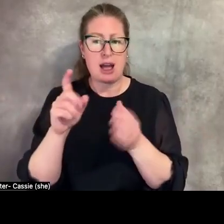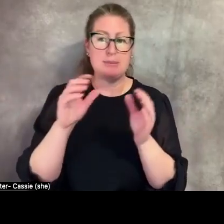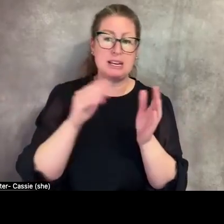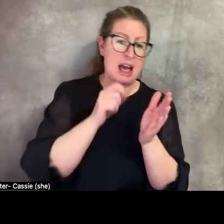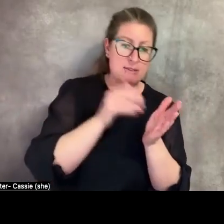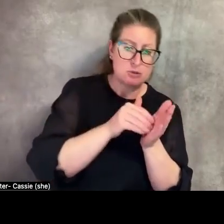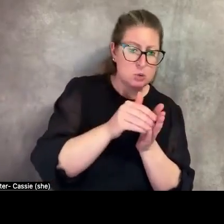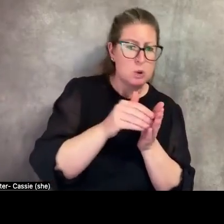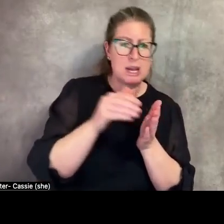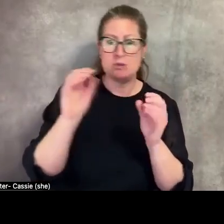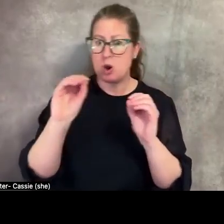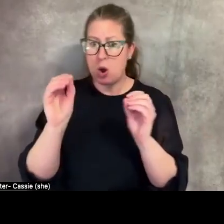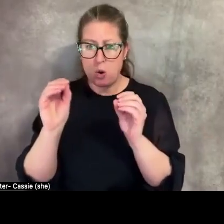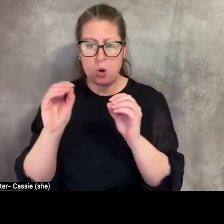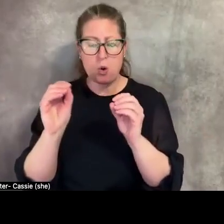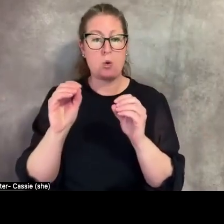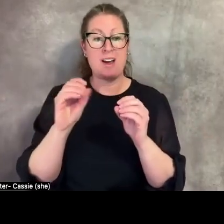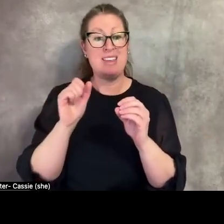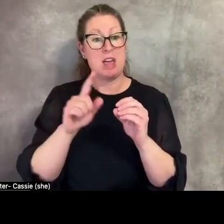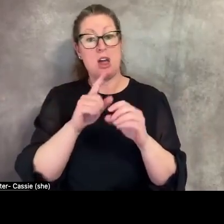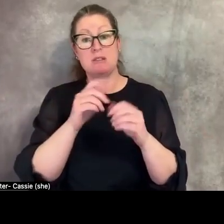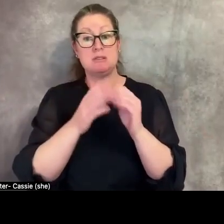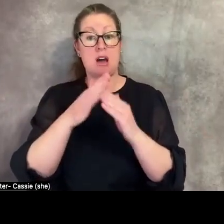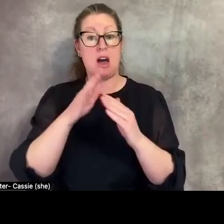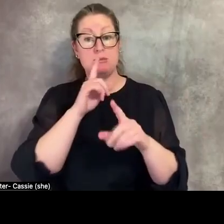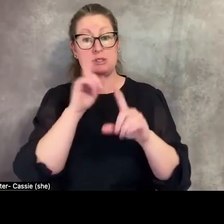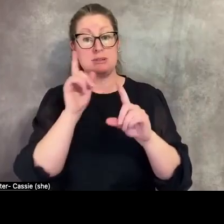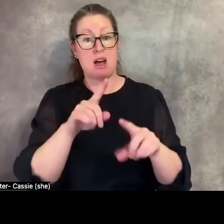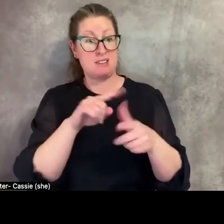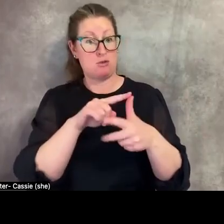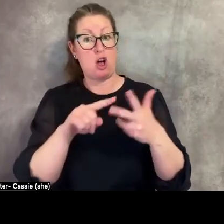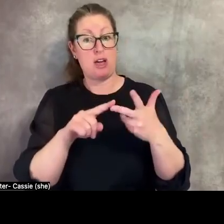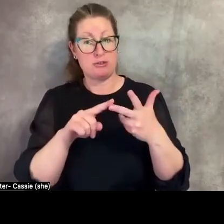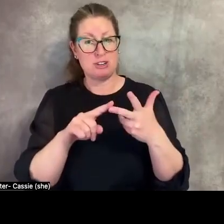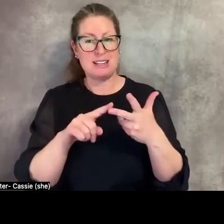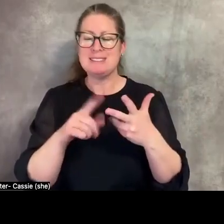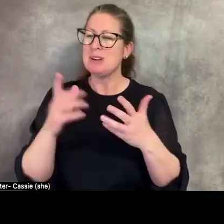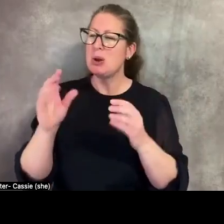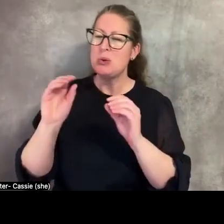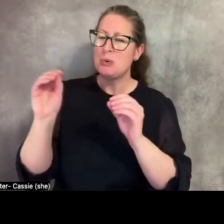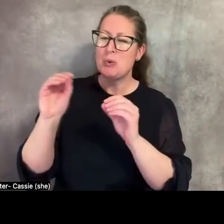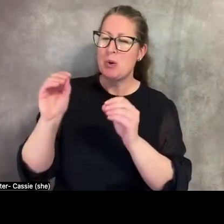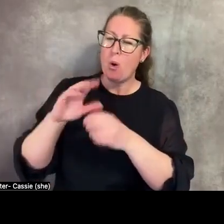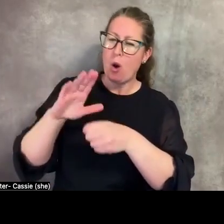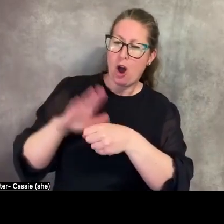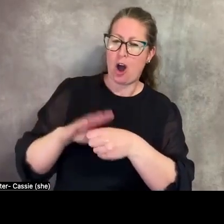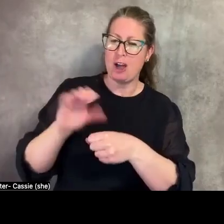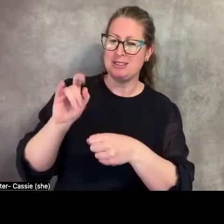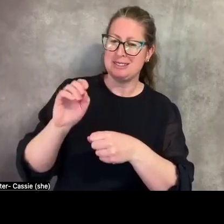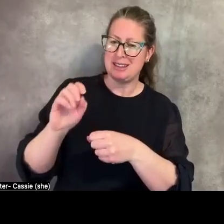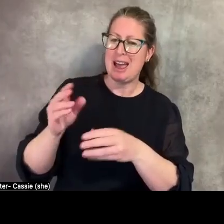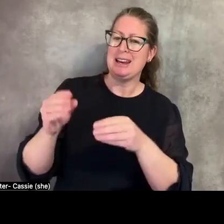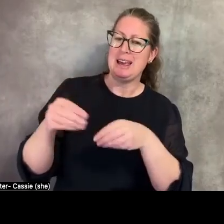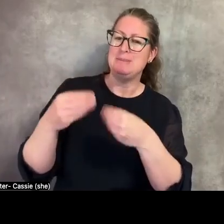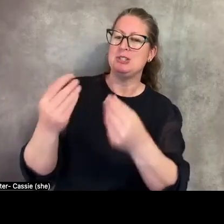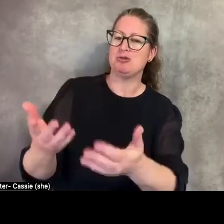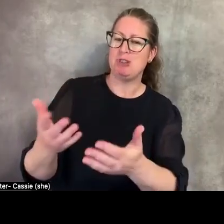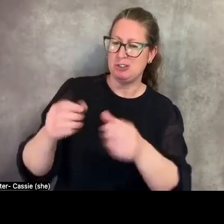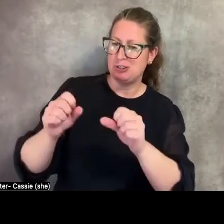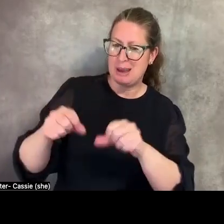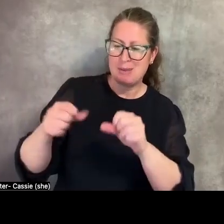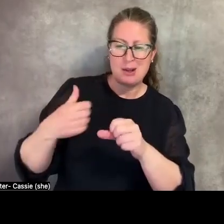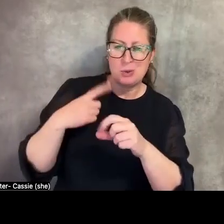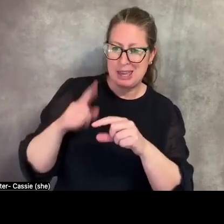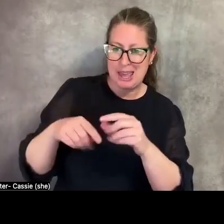currently across all these 3 medications was the same: the lack of on-site administration capability and workflows.